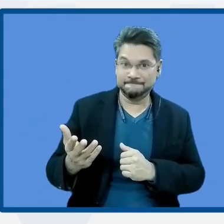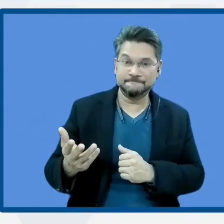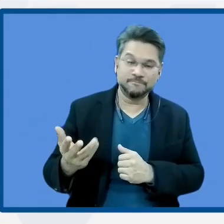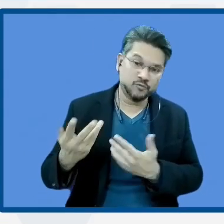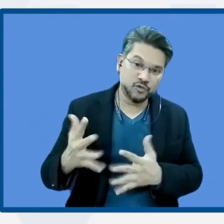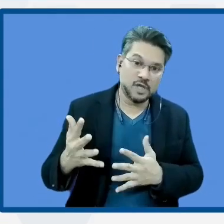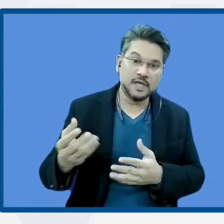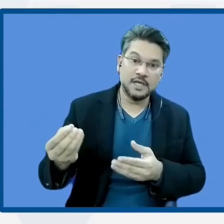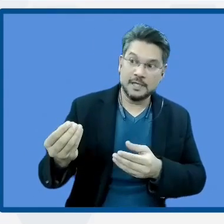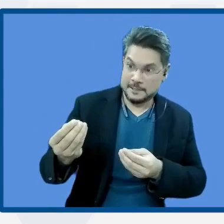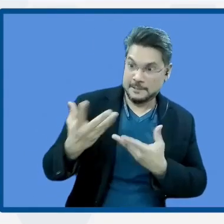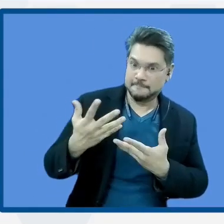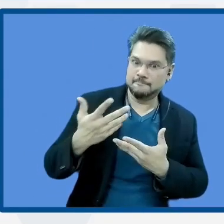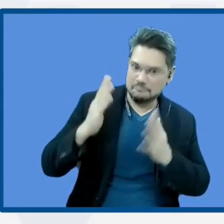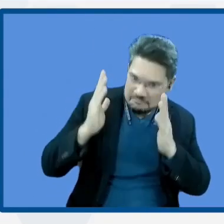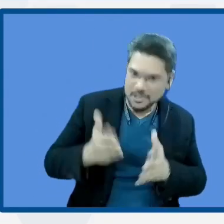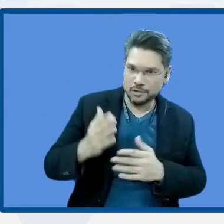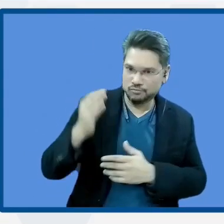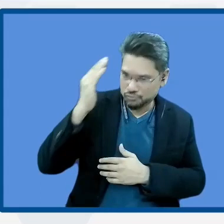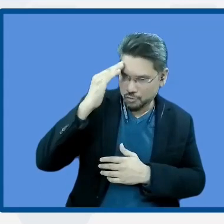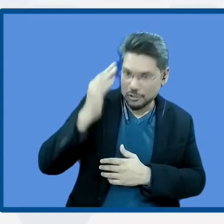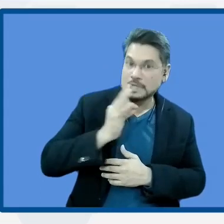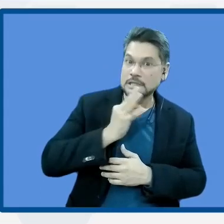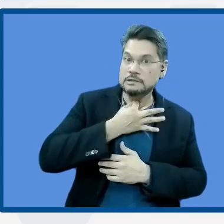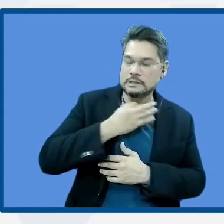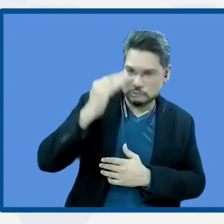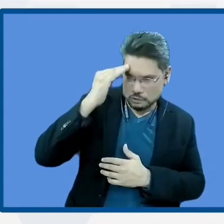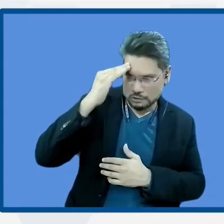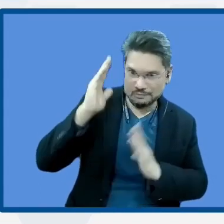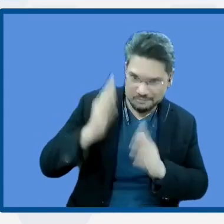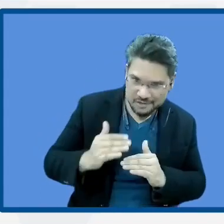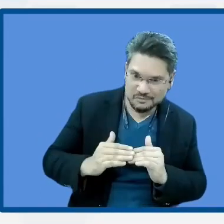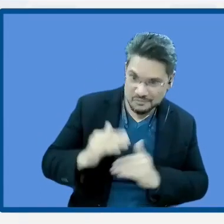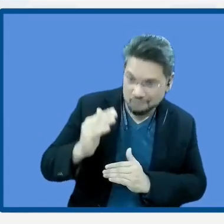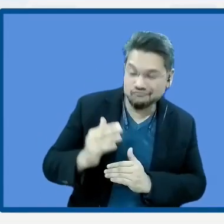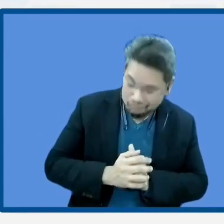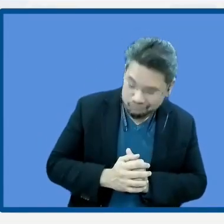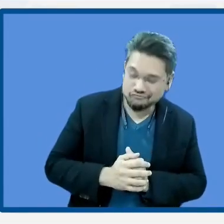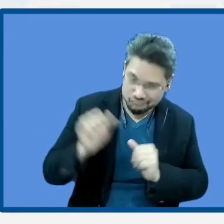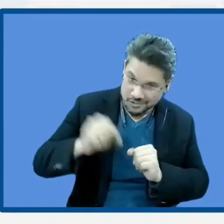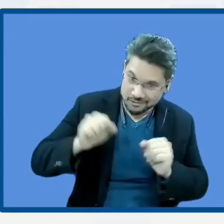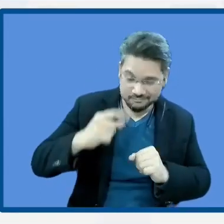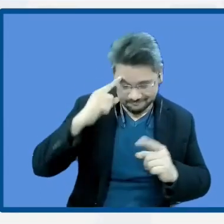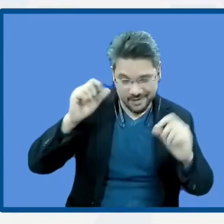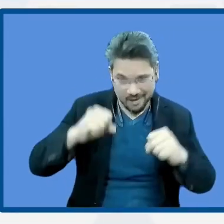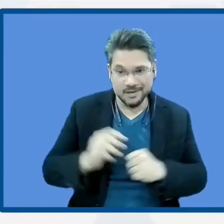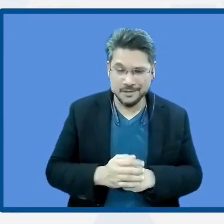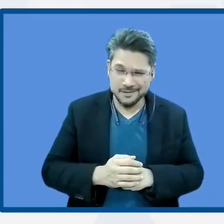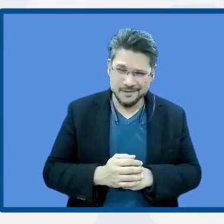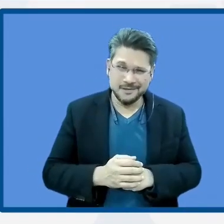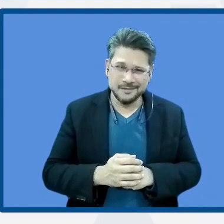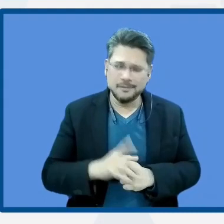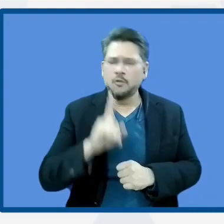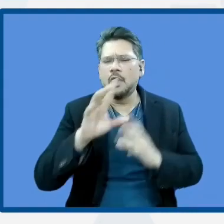knowledge of the risk. And I would like to stress the fact that both risk